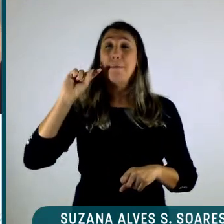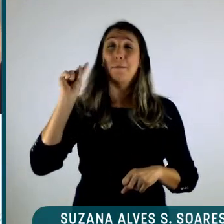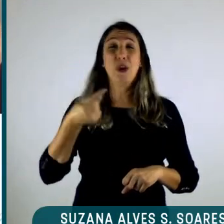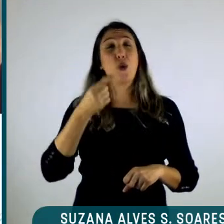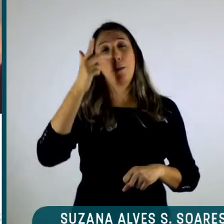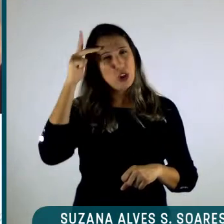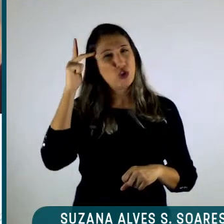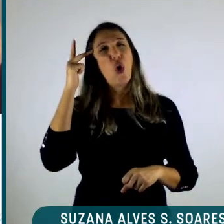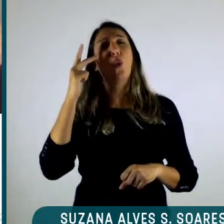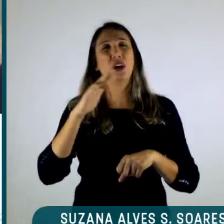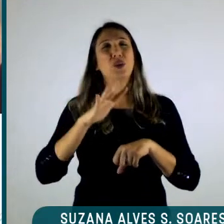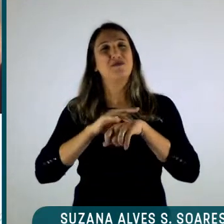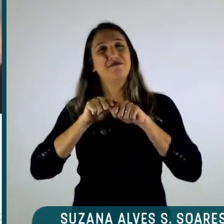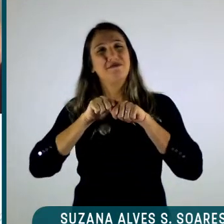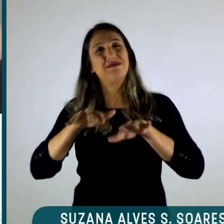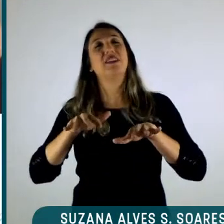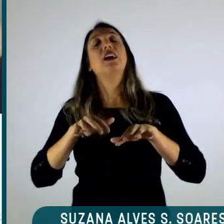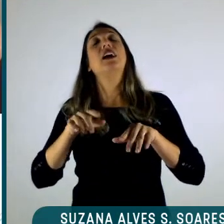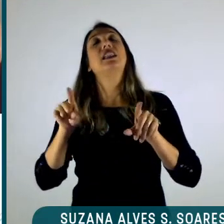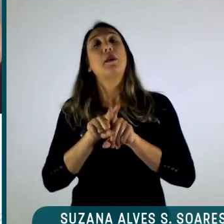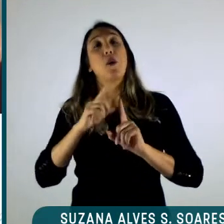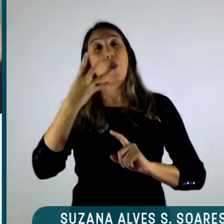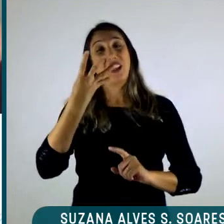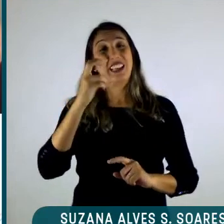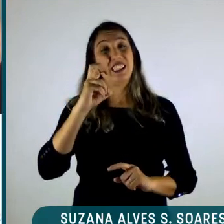we have 900,000 people